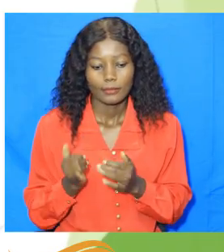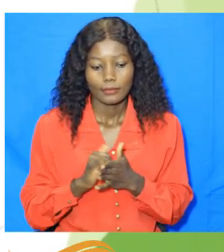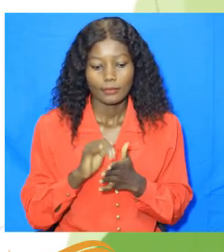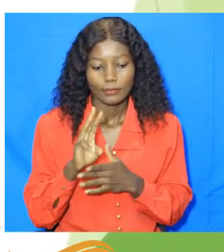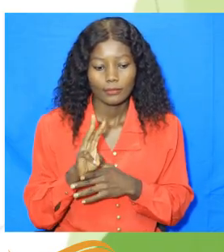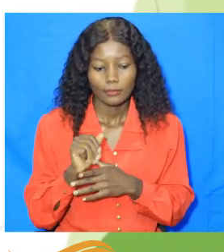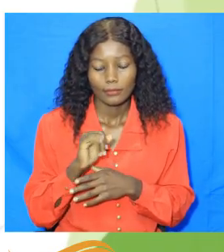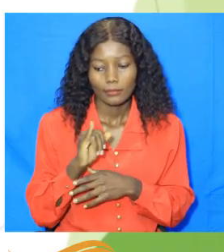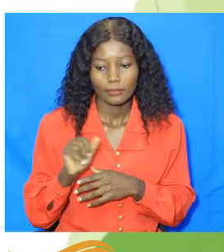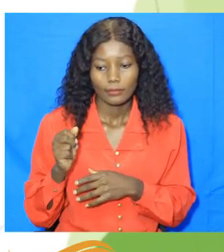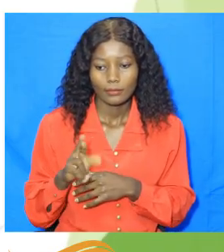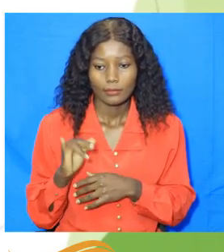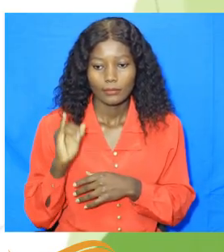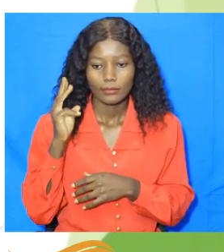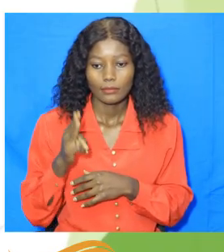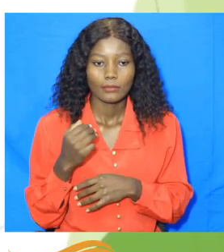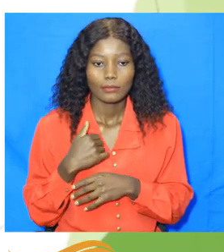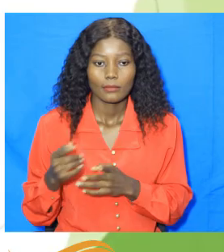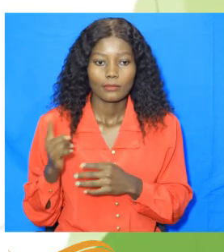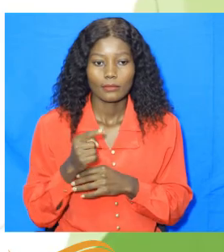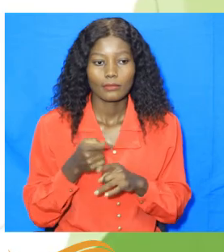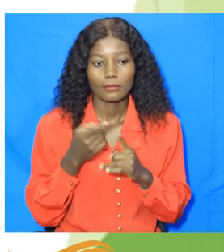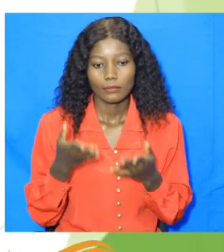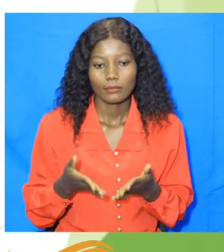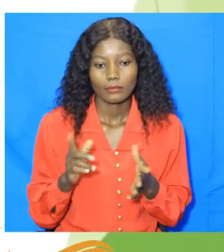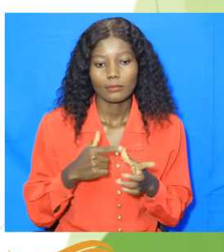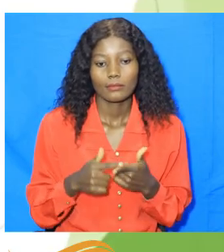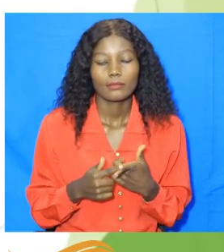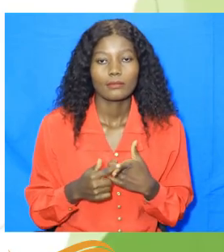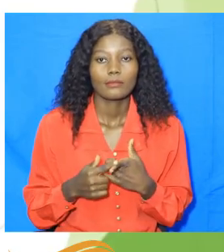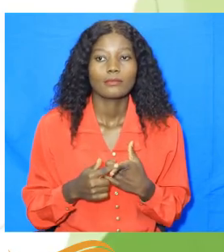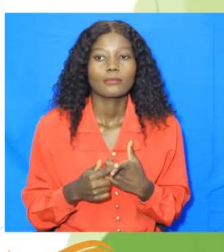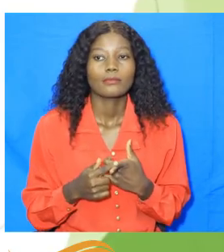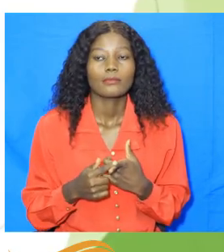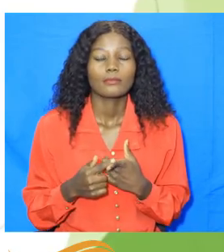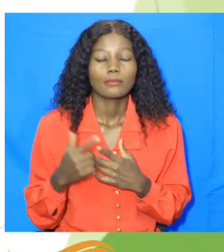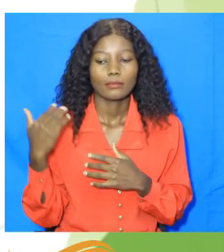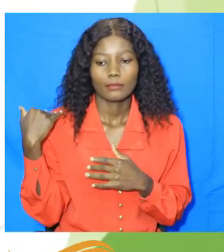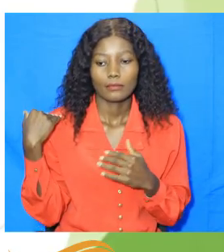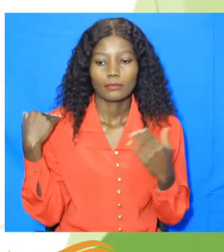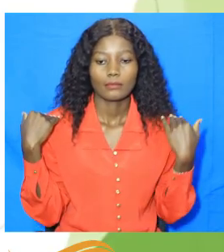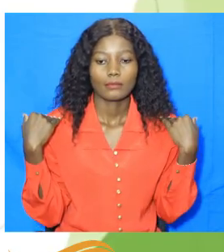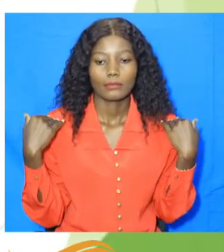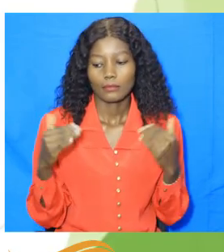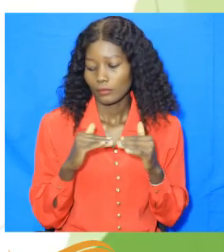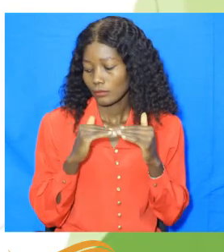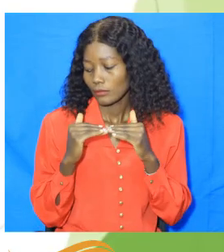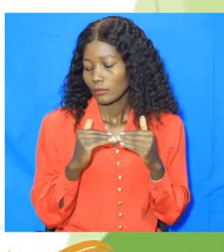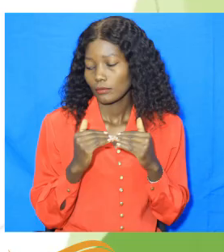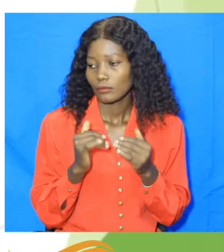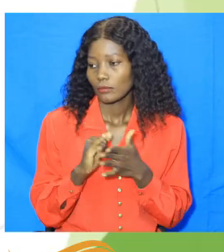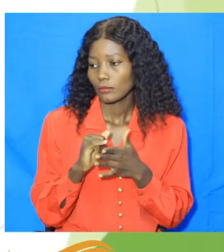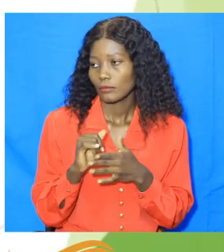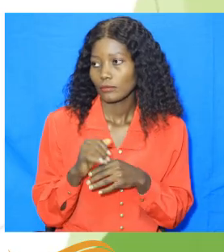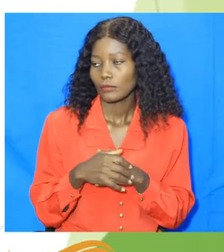will have to come from here, like from the west, then the shoulder level, that is Wazari. And